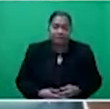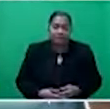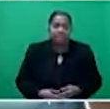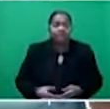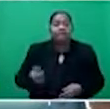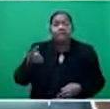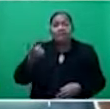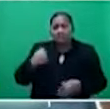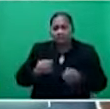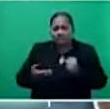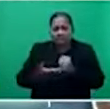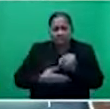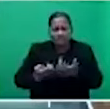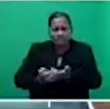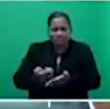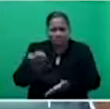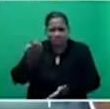analysis by the opposition, sir,